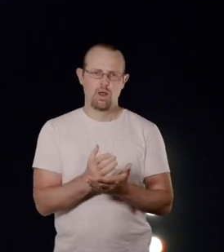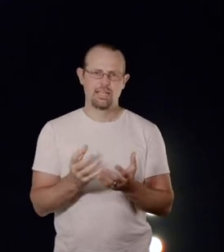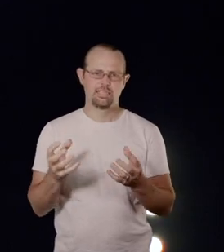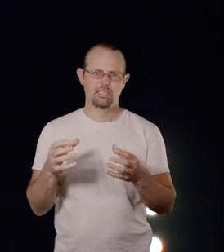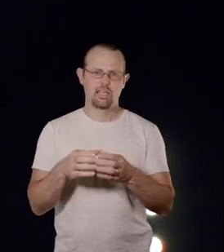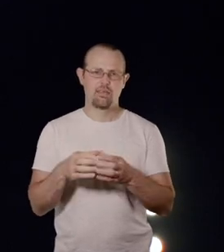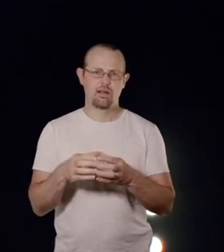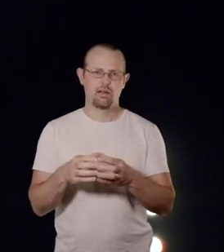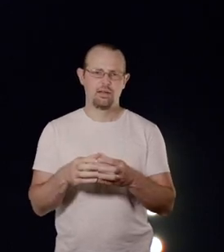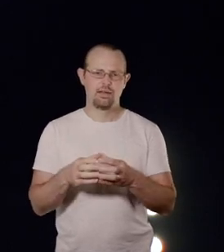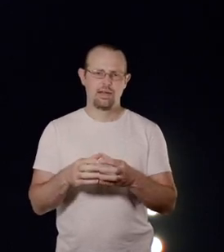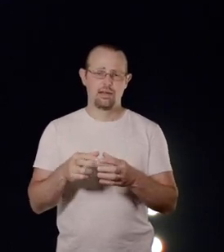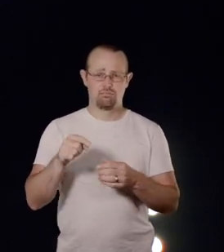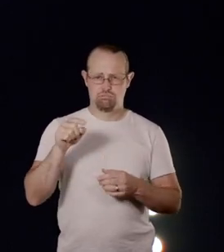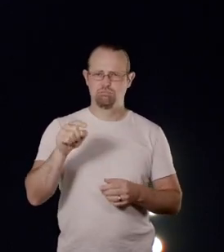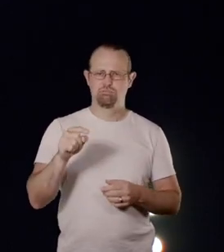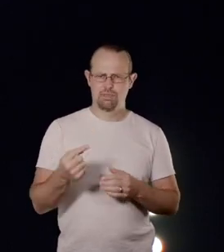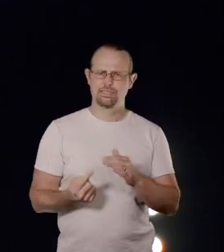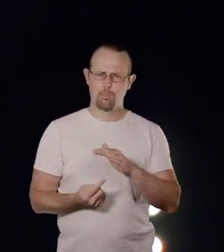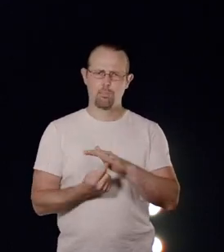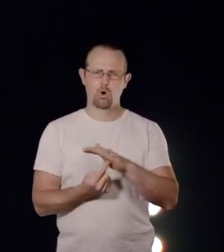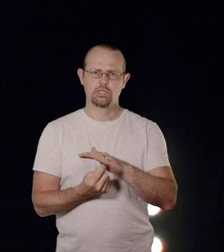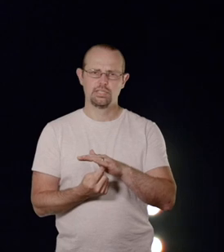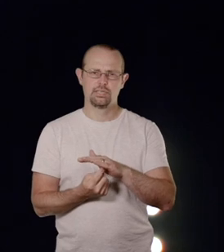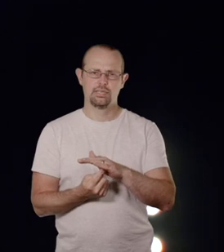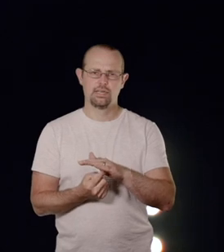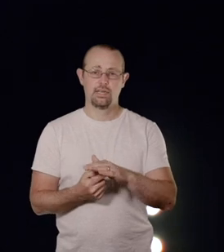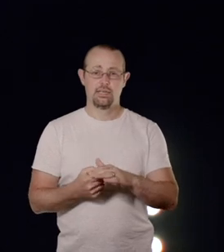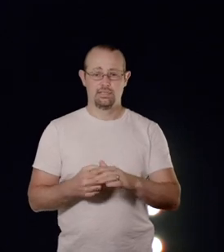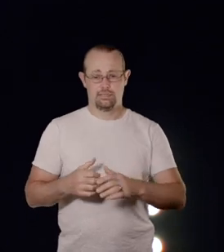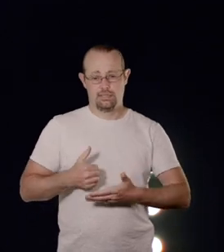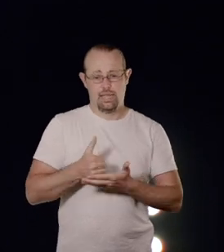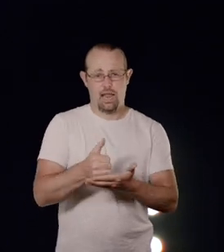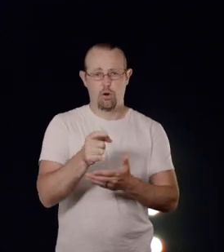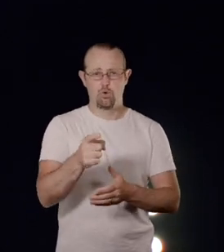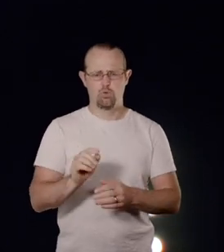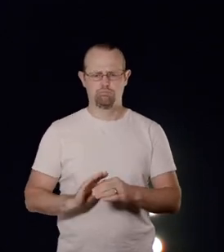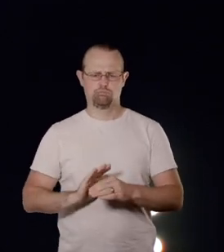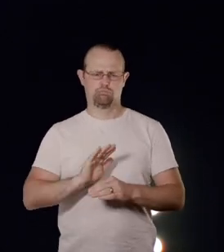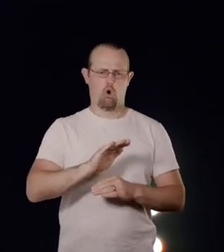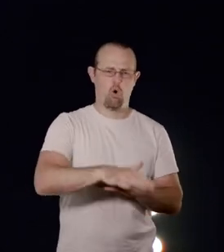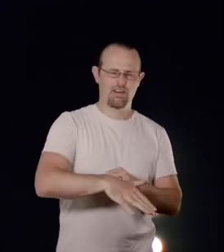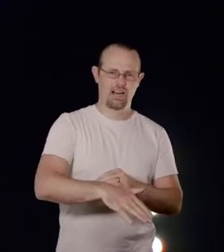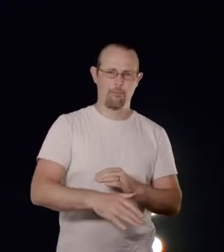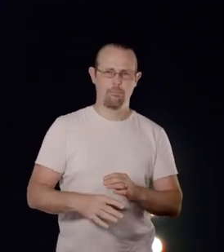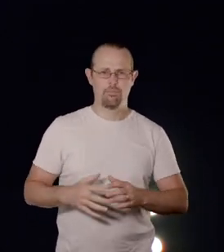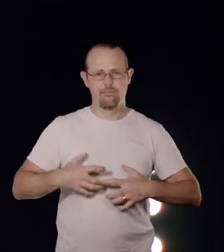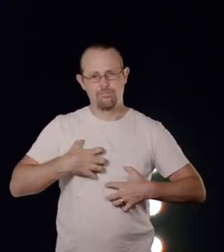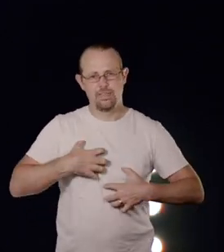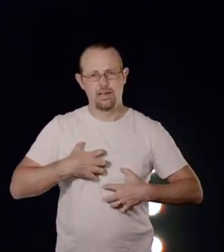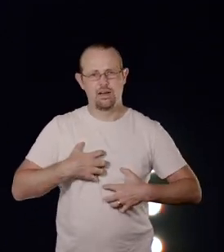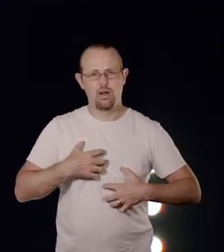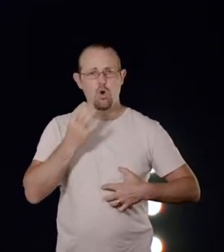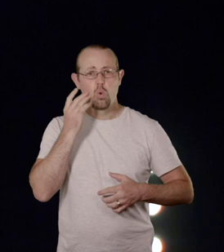practice that you can put into place in your life to deal with fear and to find faith. When you remember to do this, you